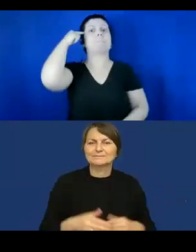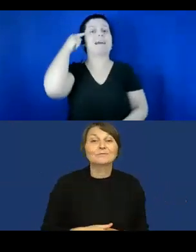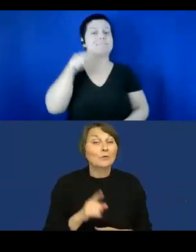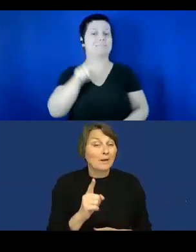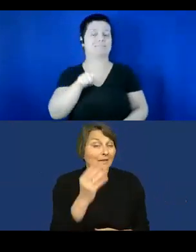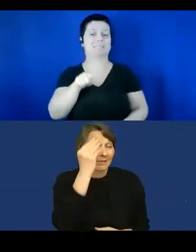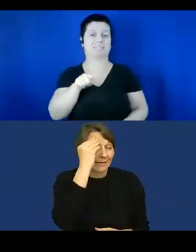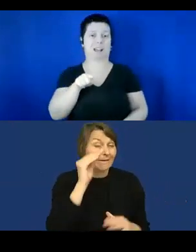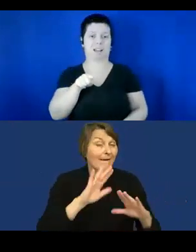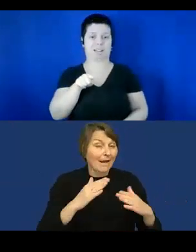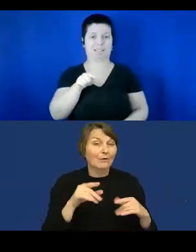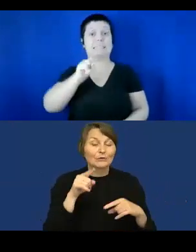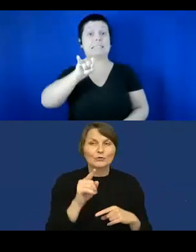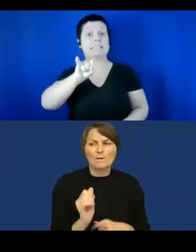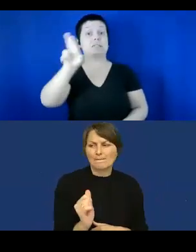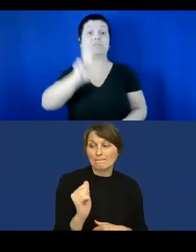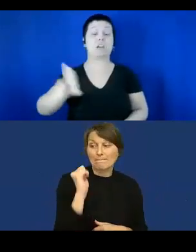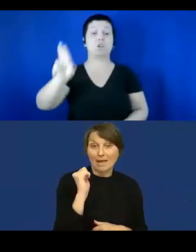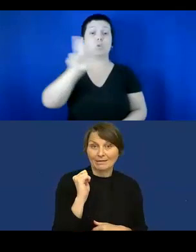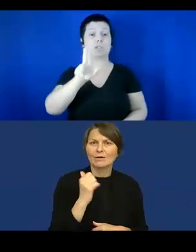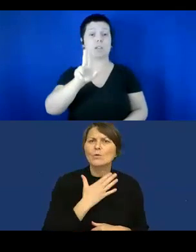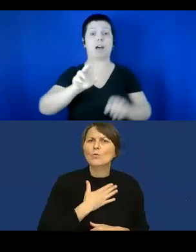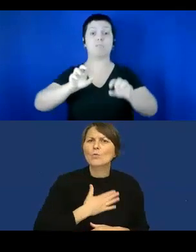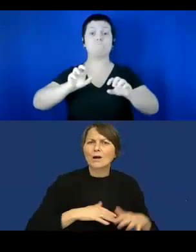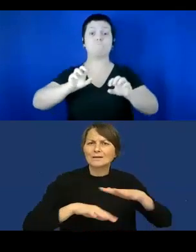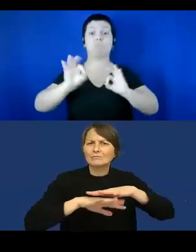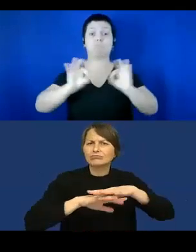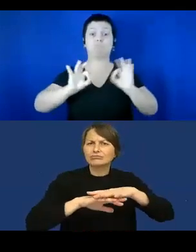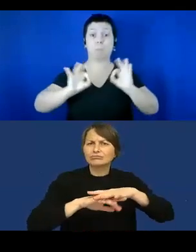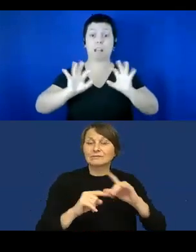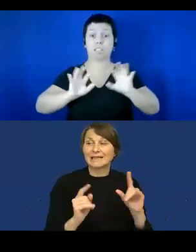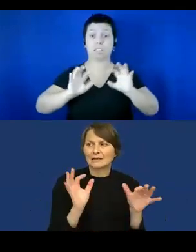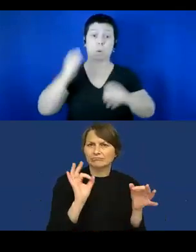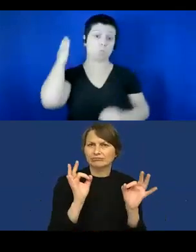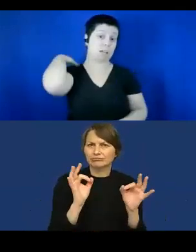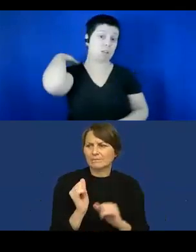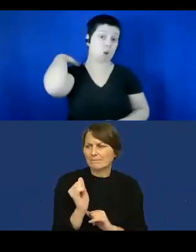using vibrations on the back to communicate information to a user. Now,